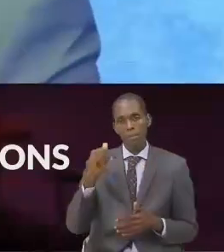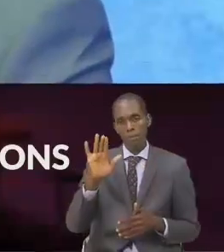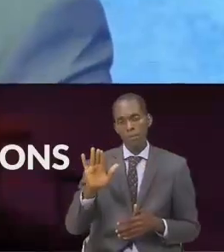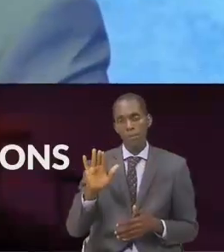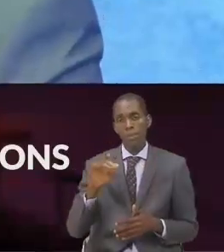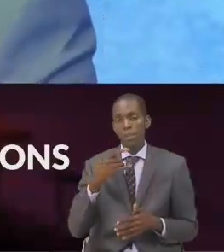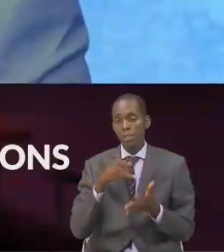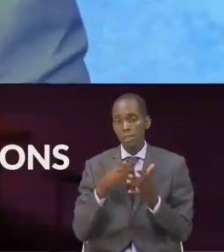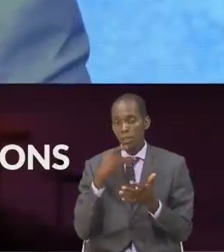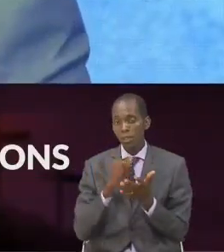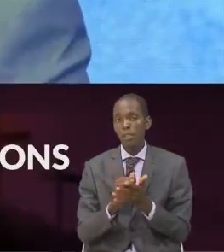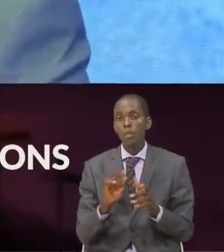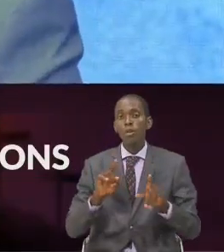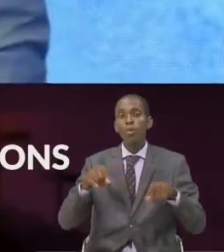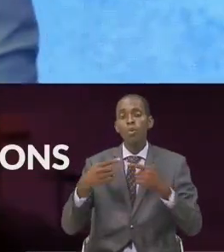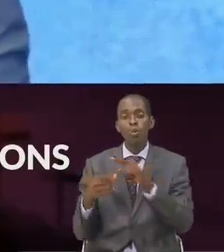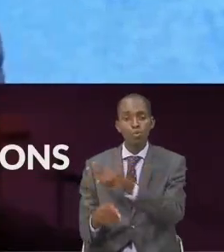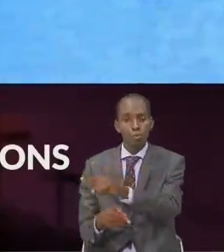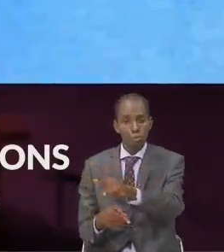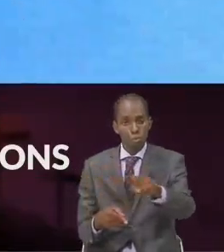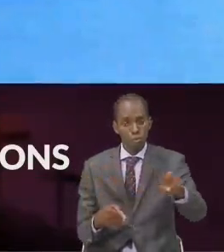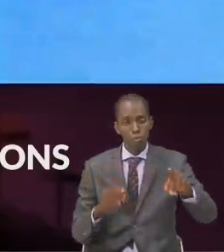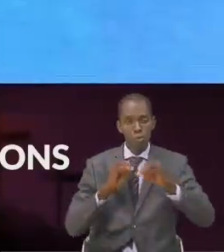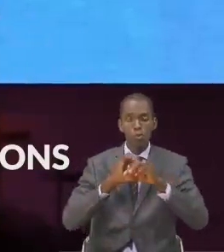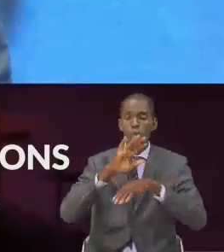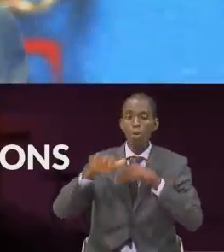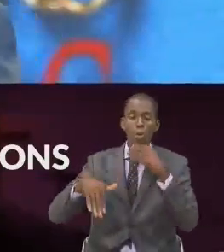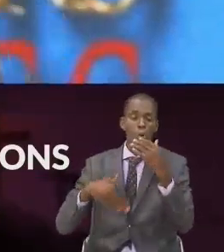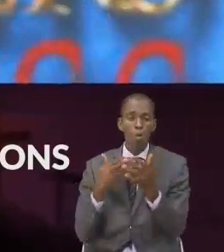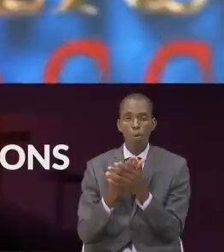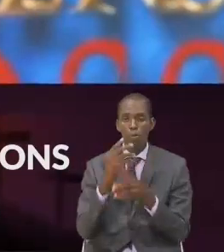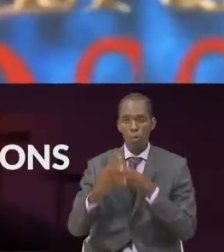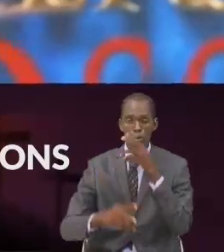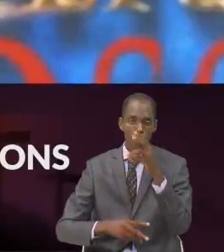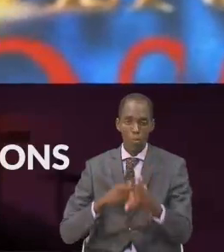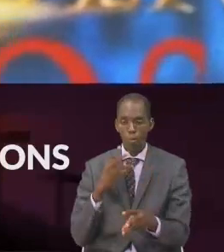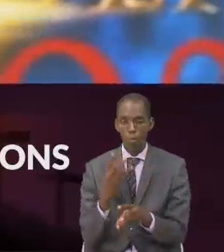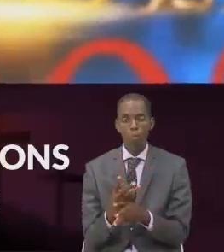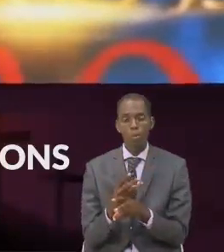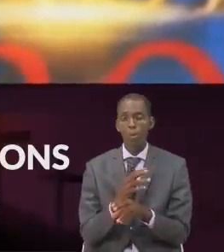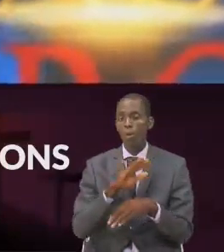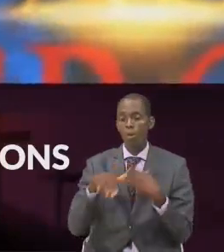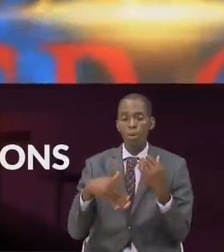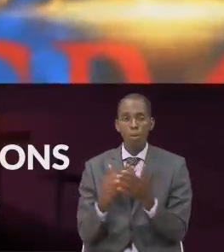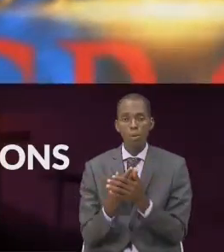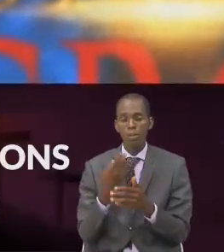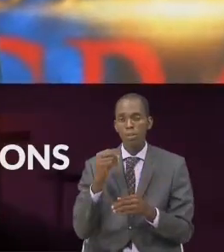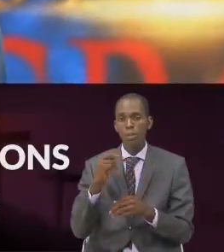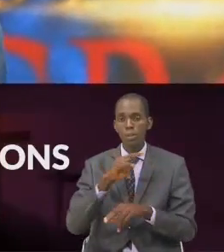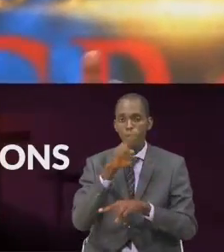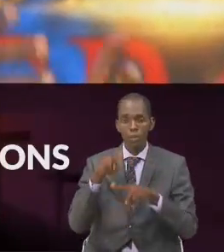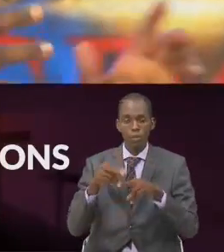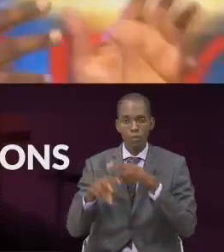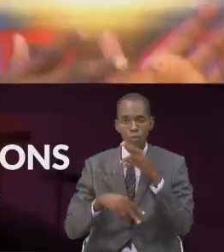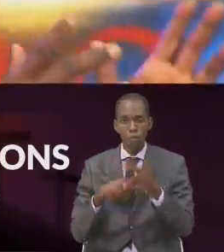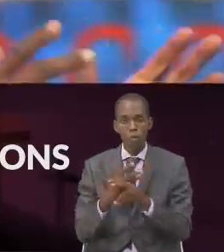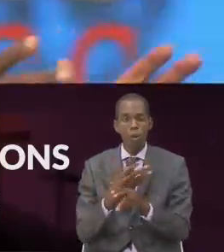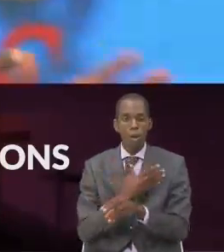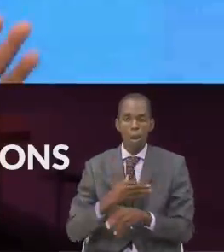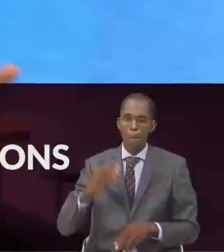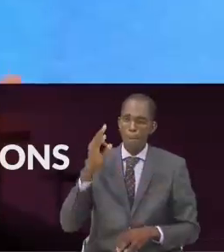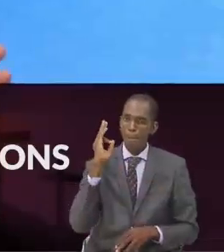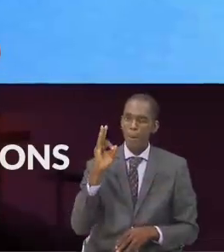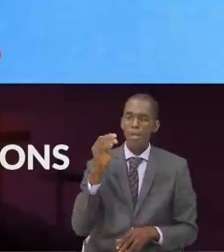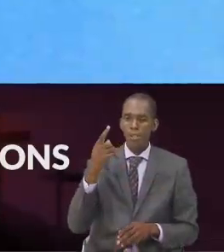16, reading from verse 15, it says, go ye into all the world, all the nations of the world, and preach